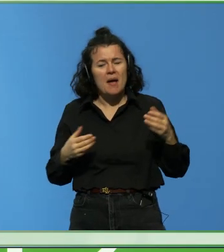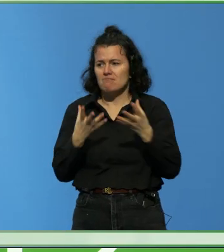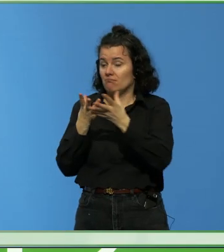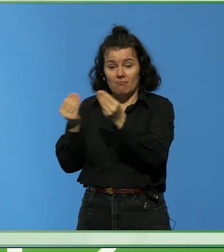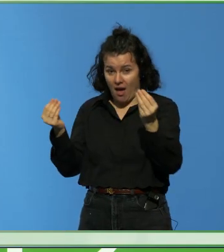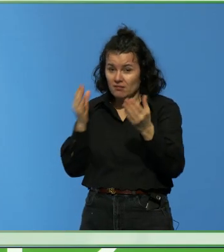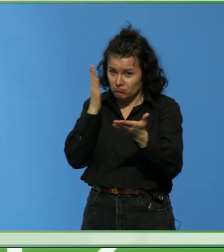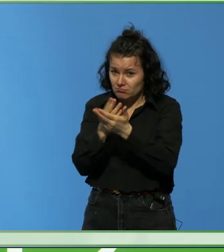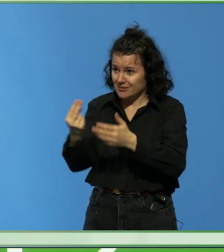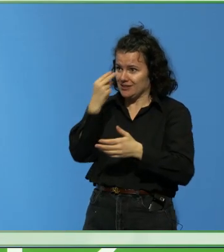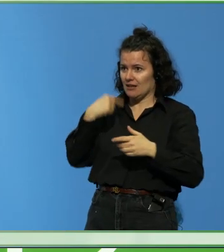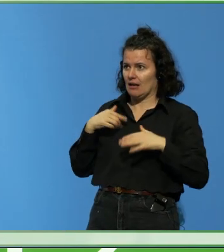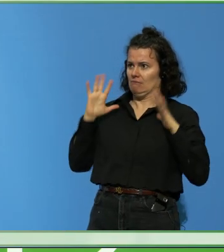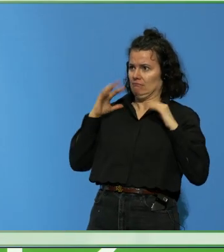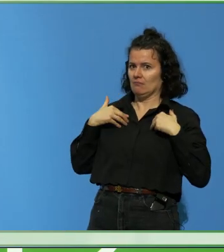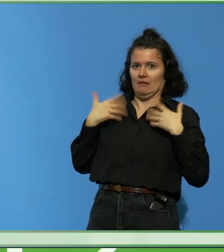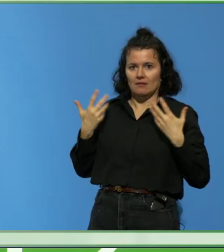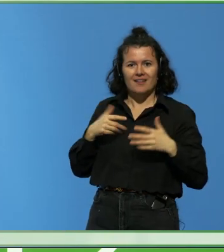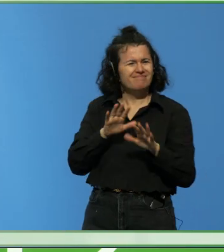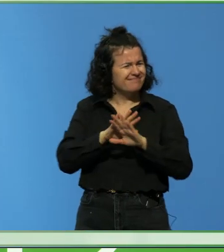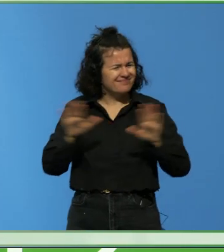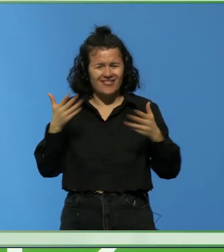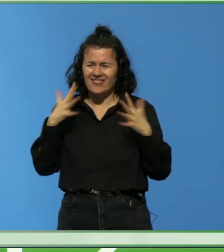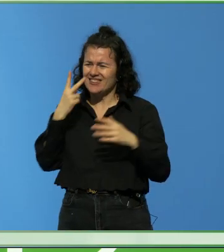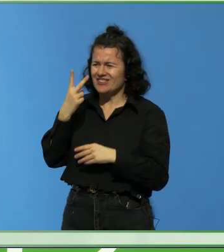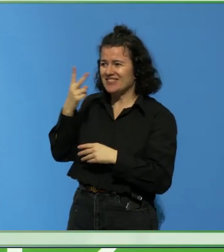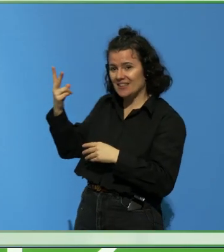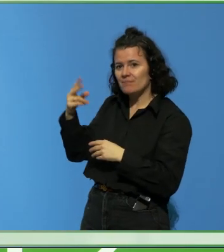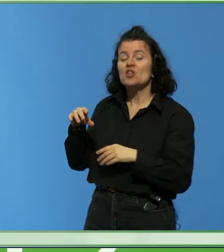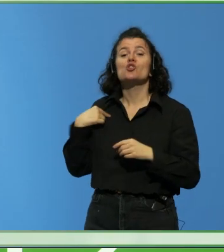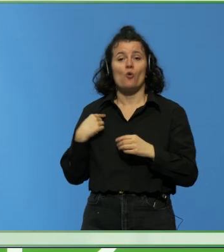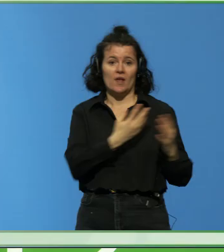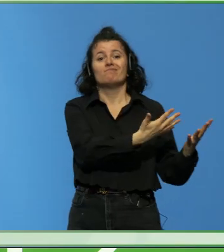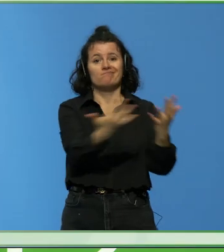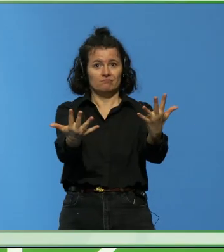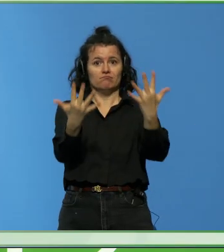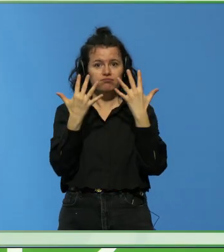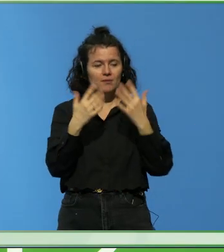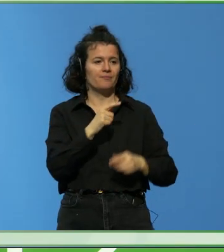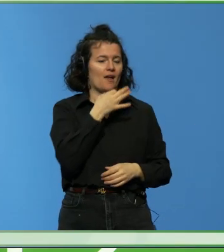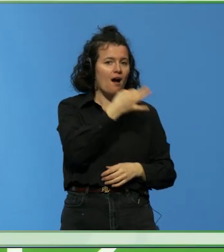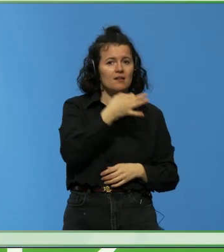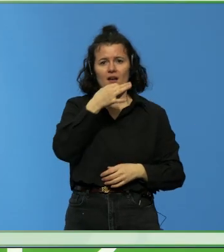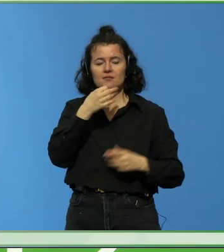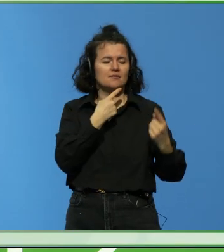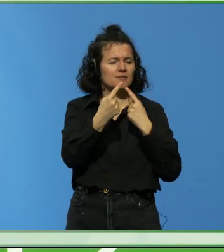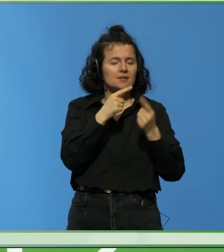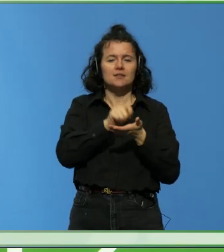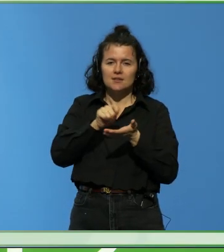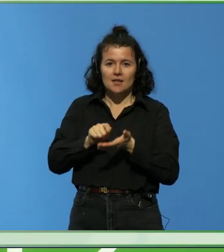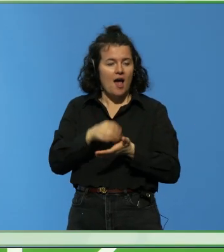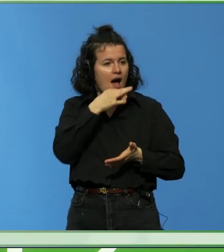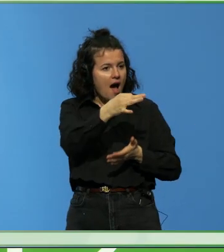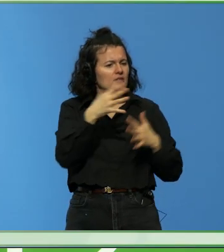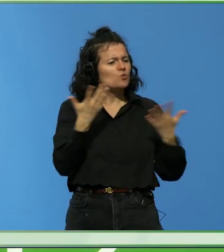interviewees were asked about what measures did they take, how they felt, whether they